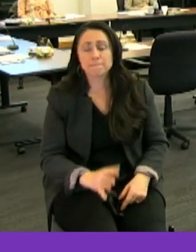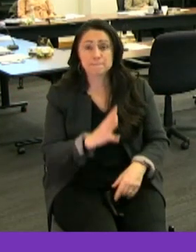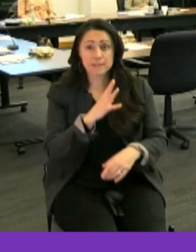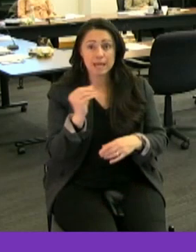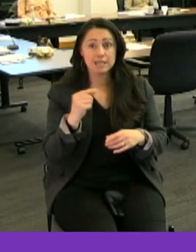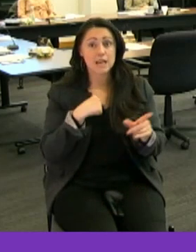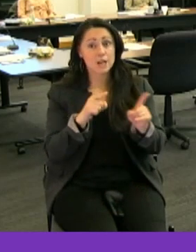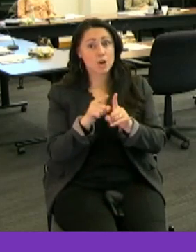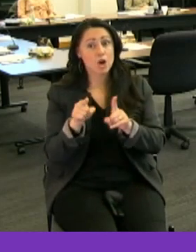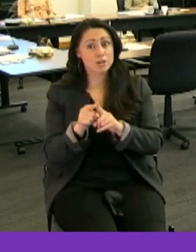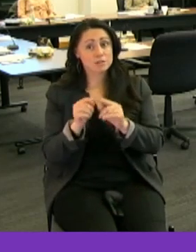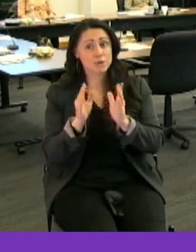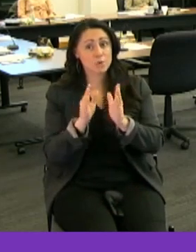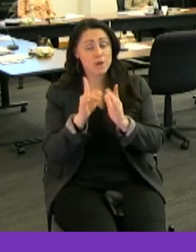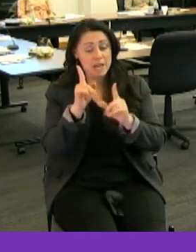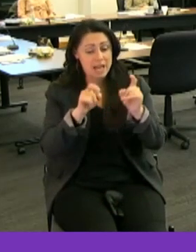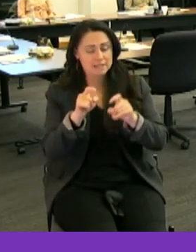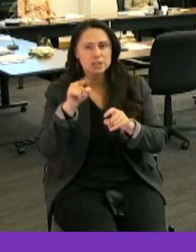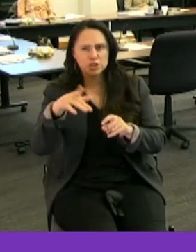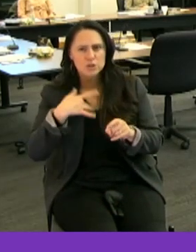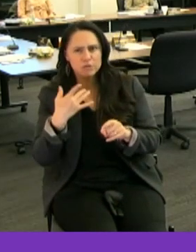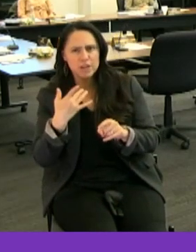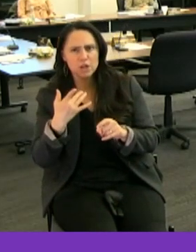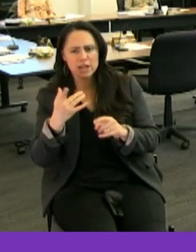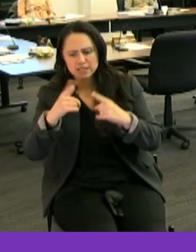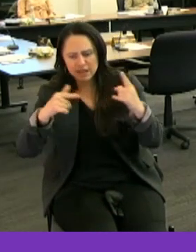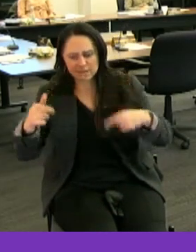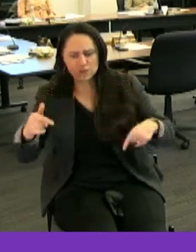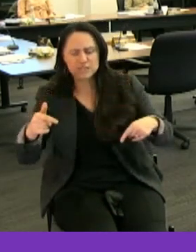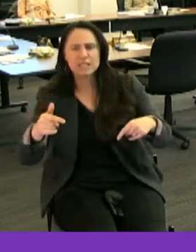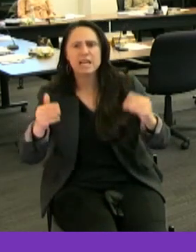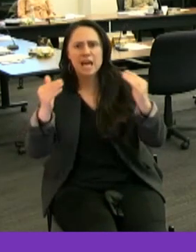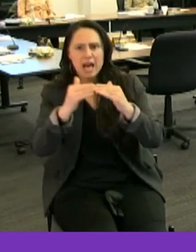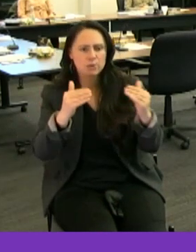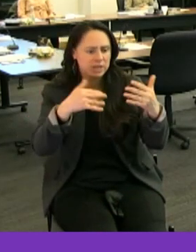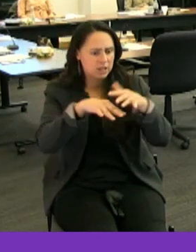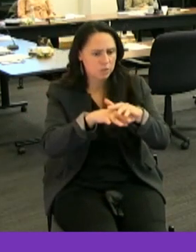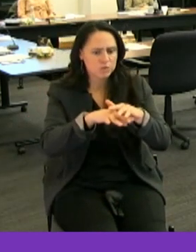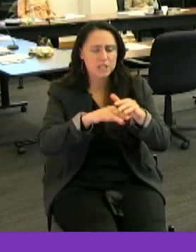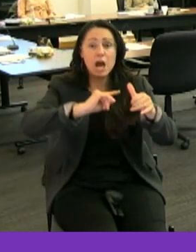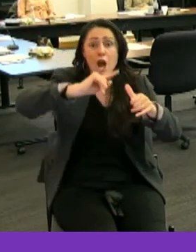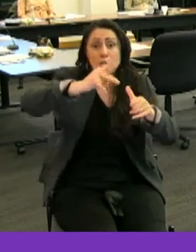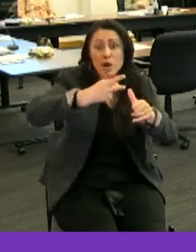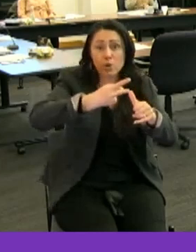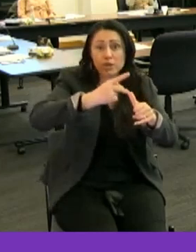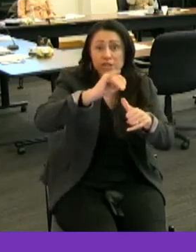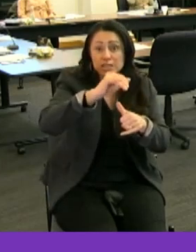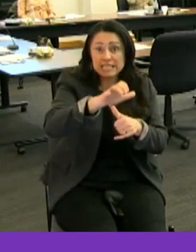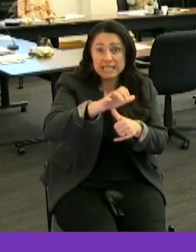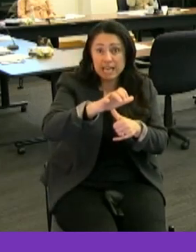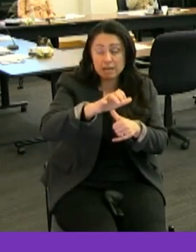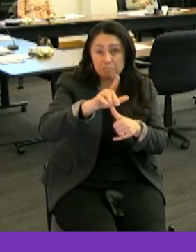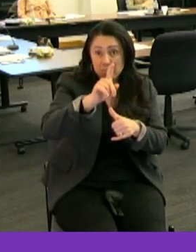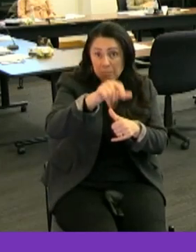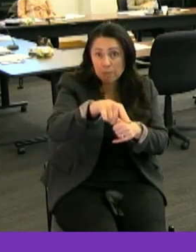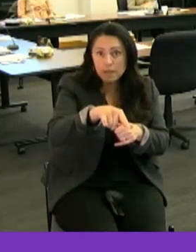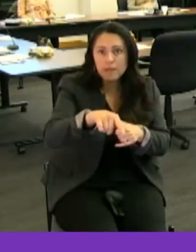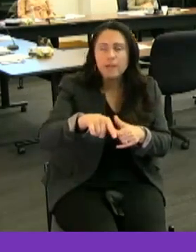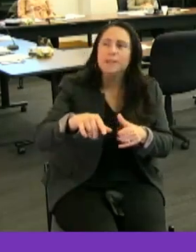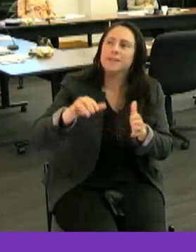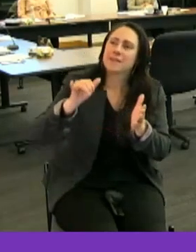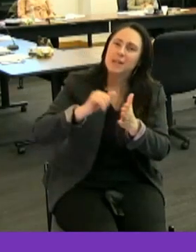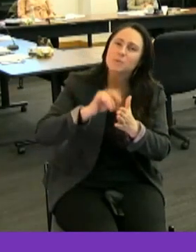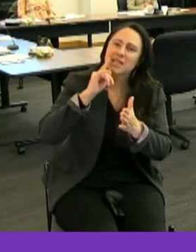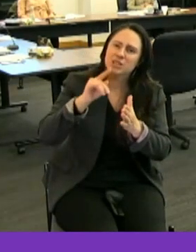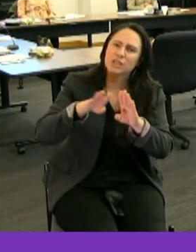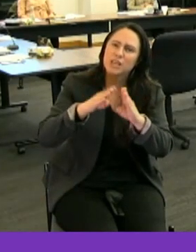And I also asked, do you feel diversity, equity, inclusion are priorities at JJC? So I went through it. This was kind of, this was actually